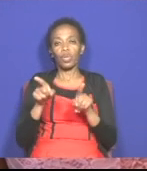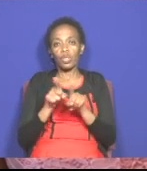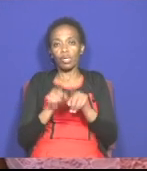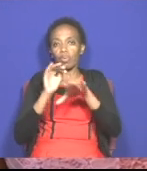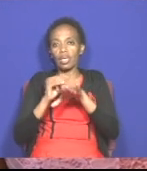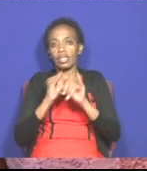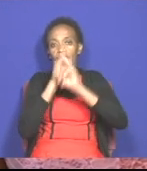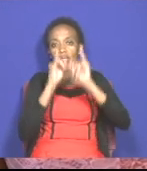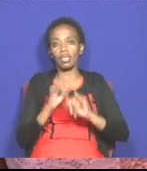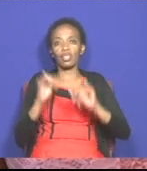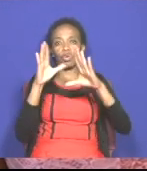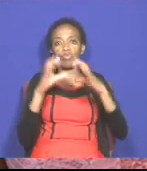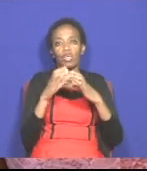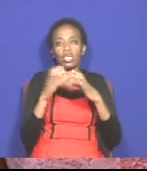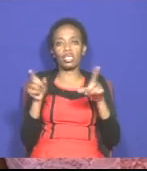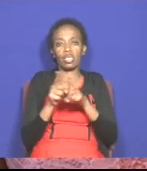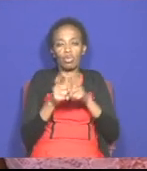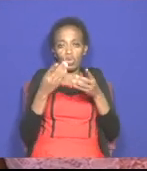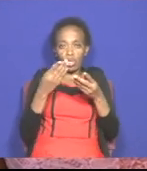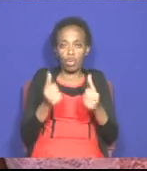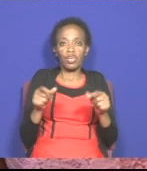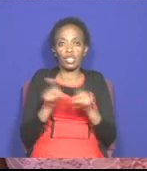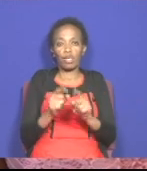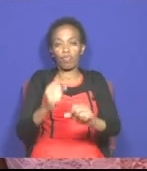on the international community to intervene and